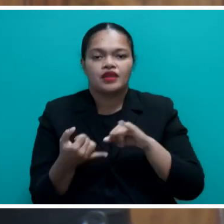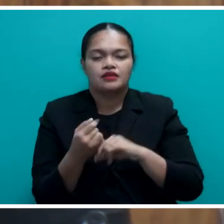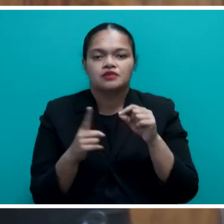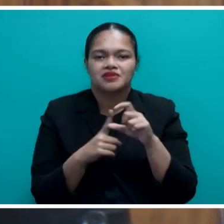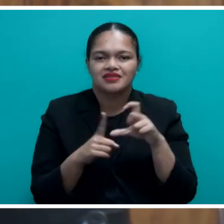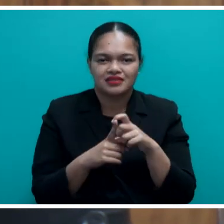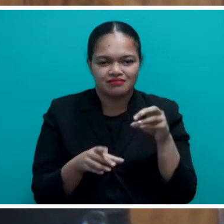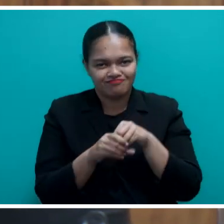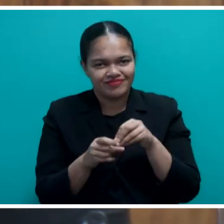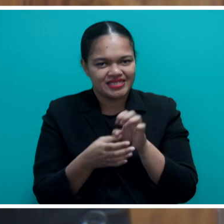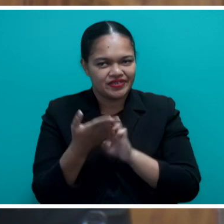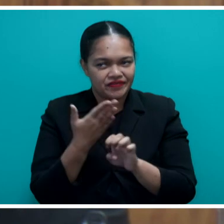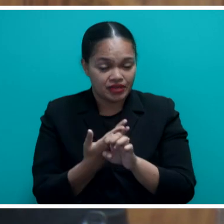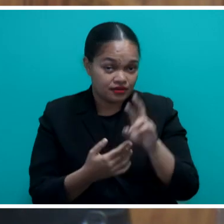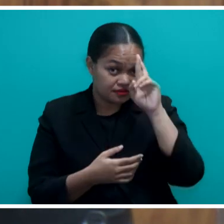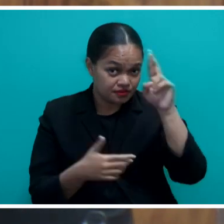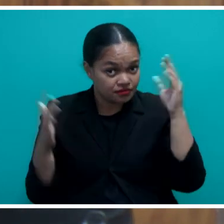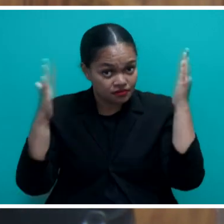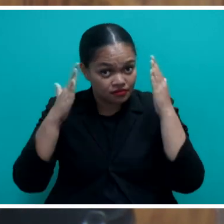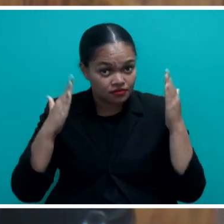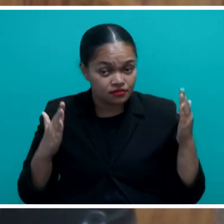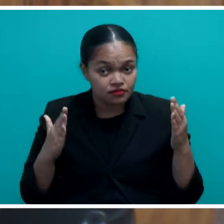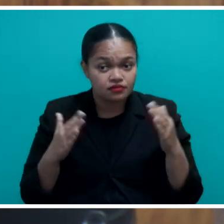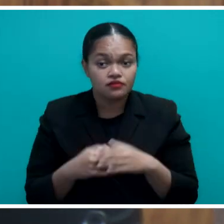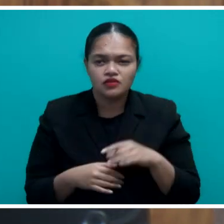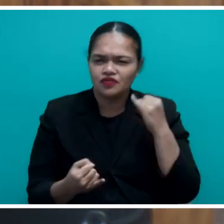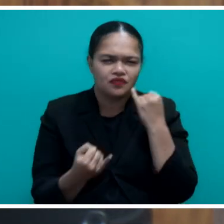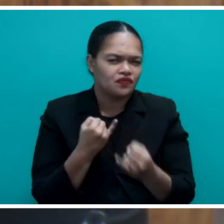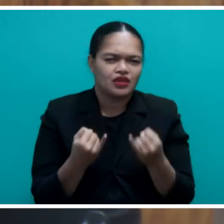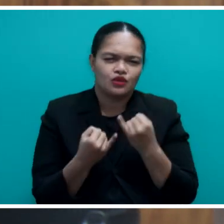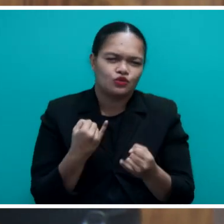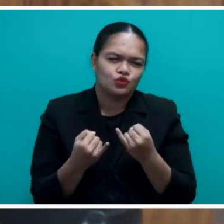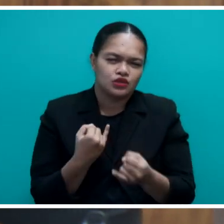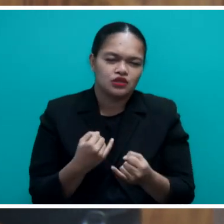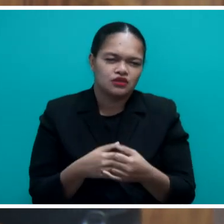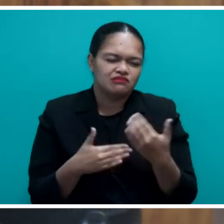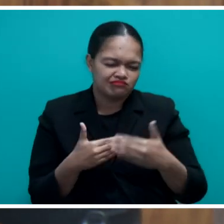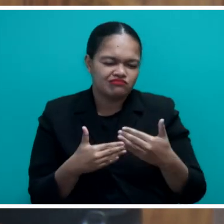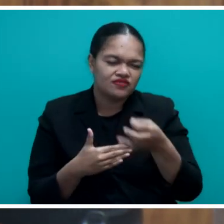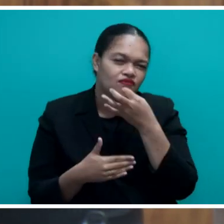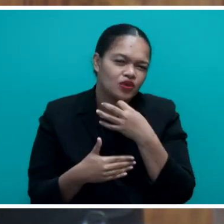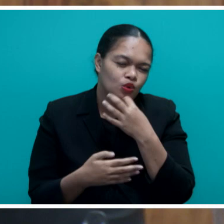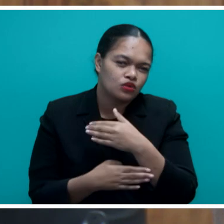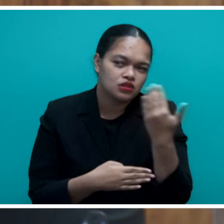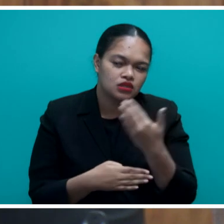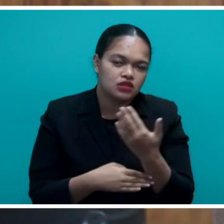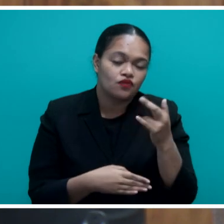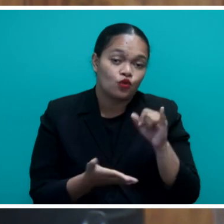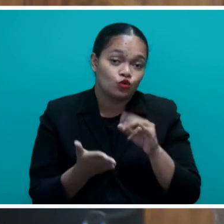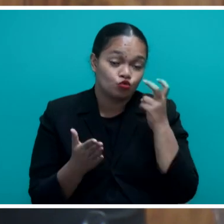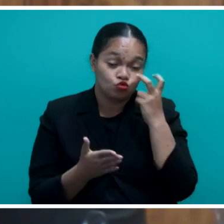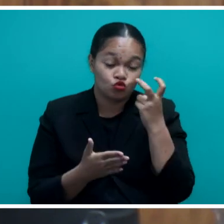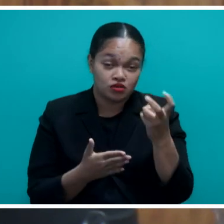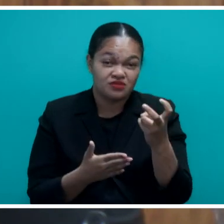events. Mr. Speaker, sir, it will be a very busy few days for the tourism industry beginning